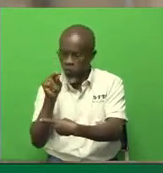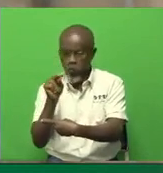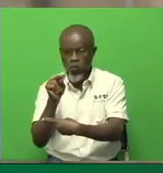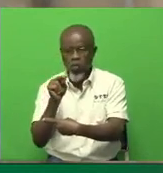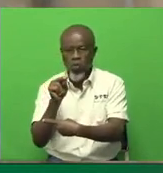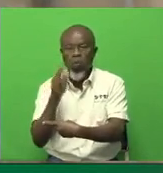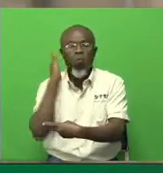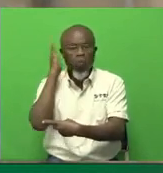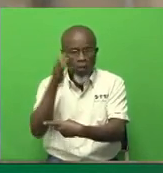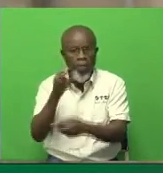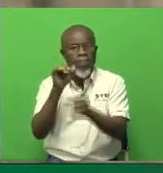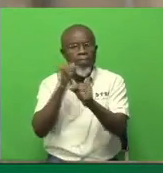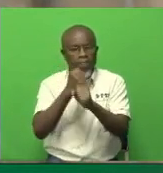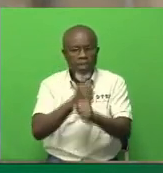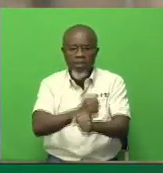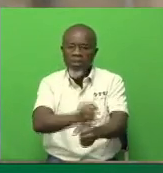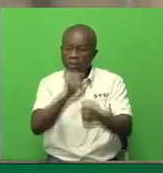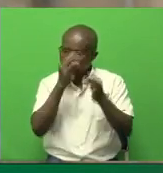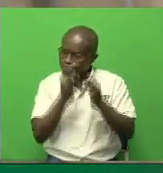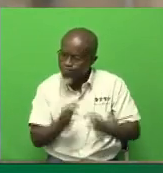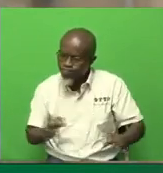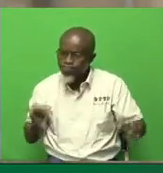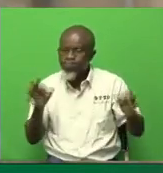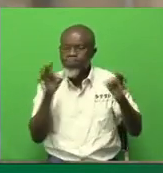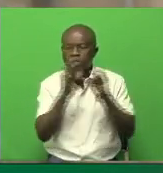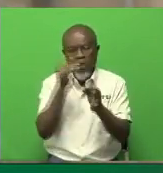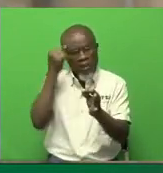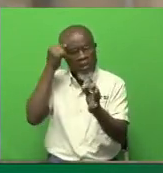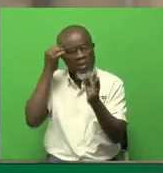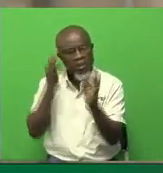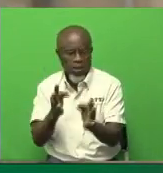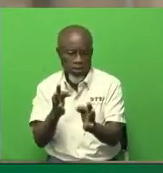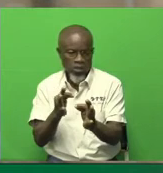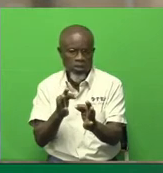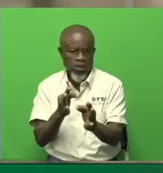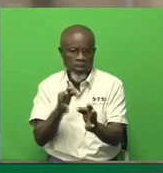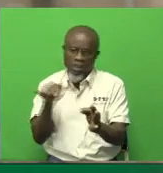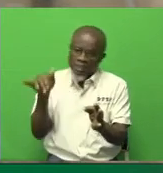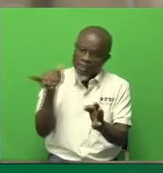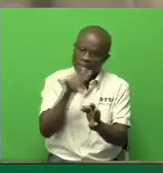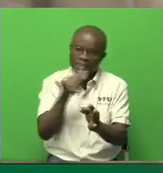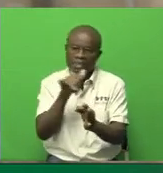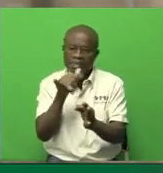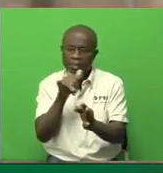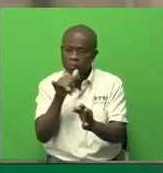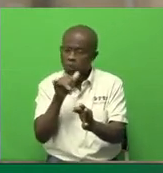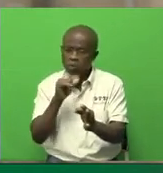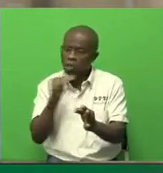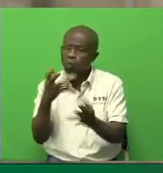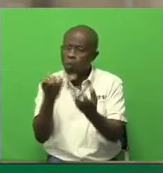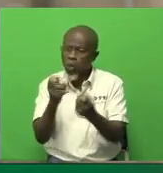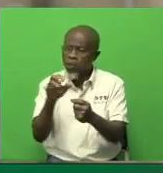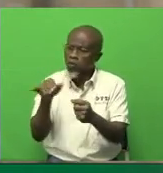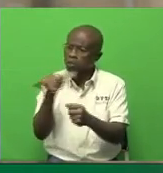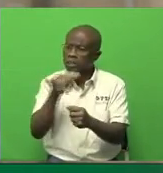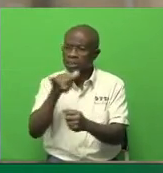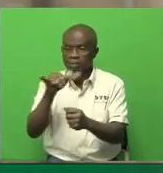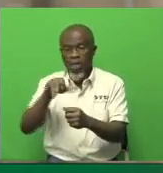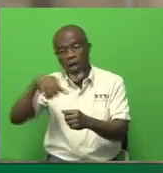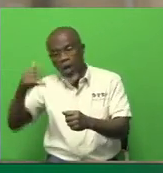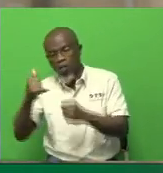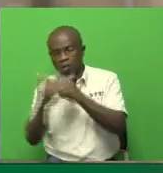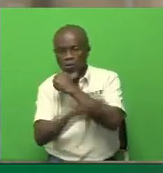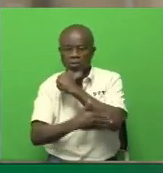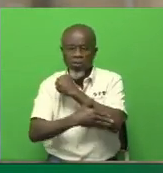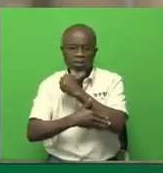decisions to protect our interests as others have done in the region where they went to the IMF and of course it